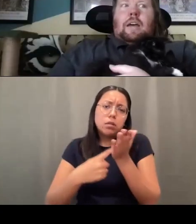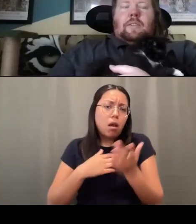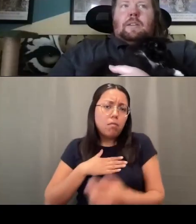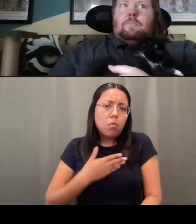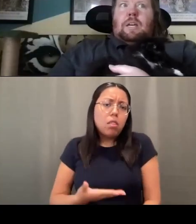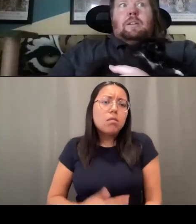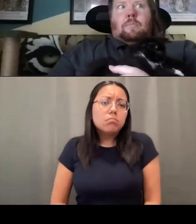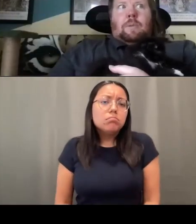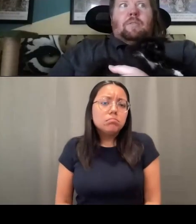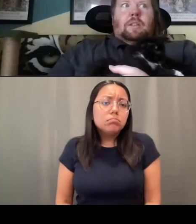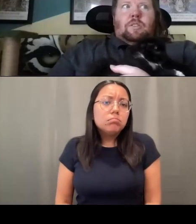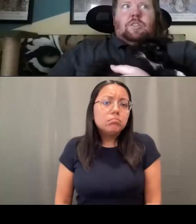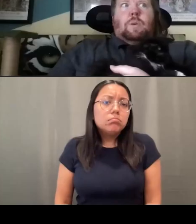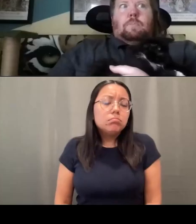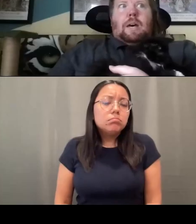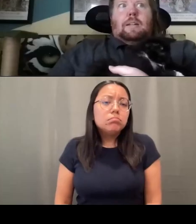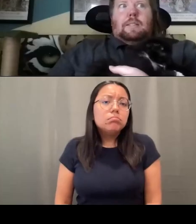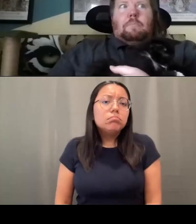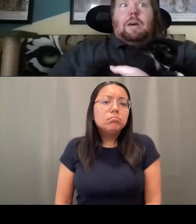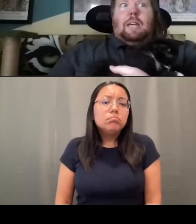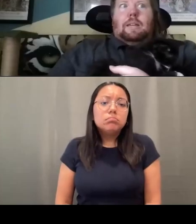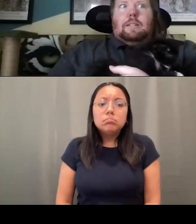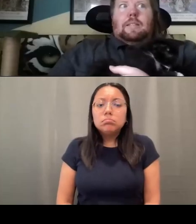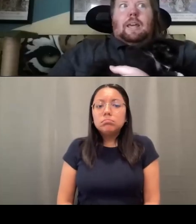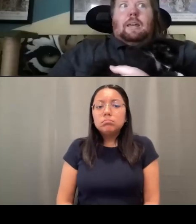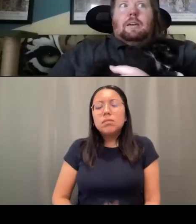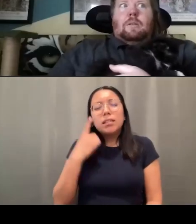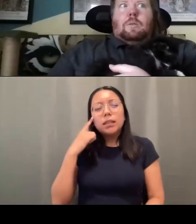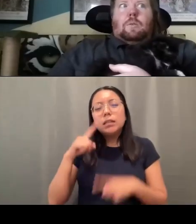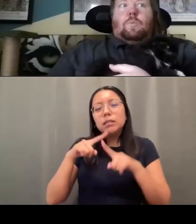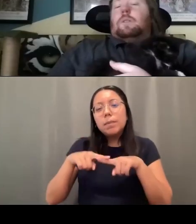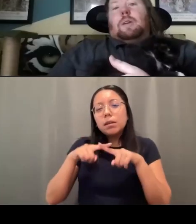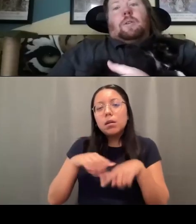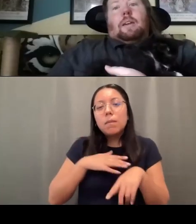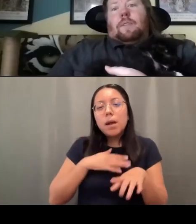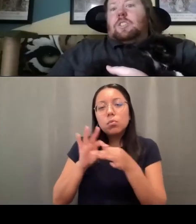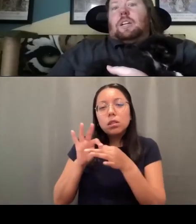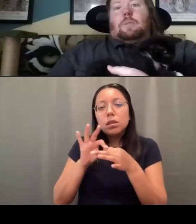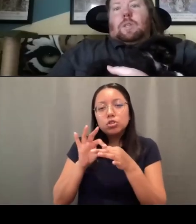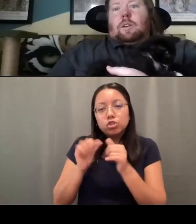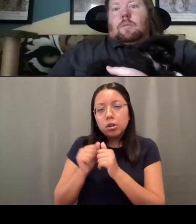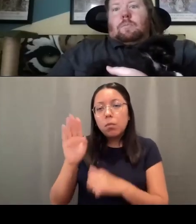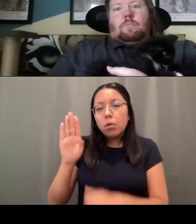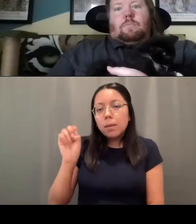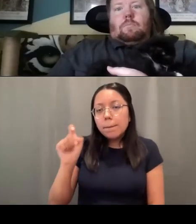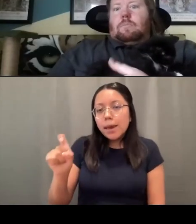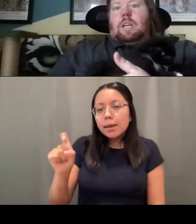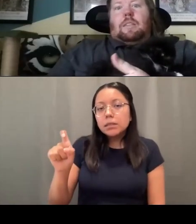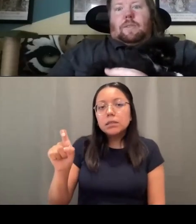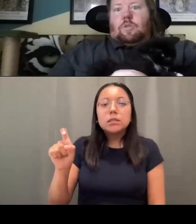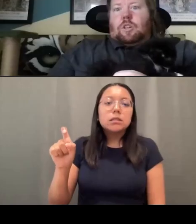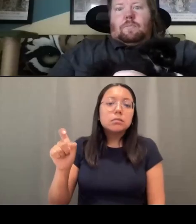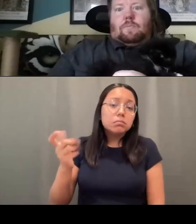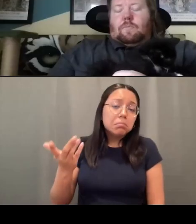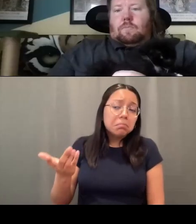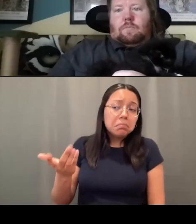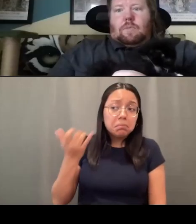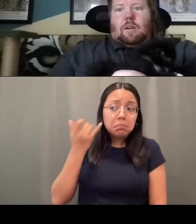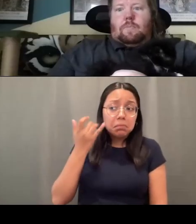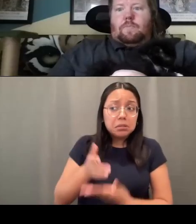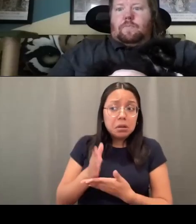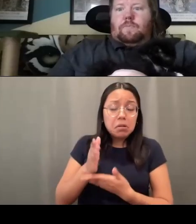and I think depending on my relationship with Bex, I might say, would it be okay if I checked in with you in Yeah. the